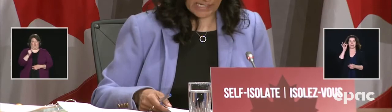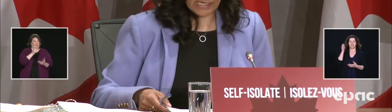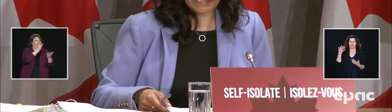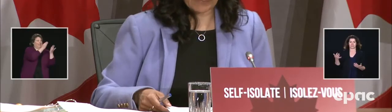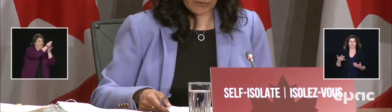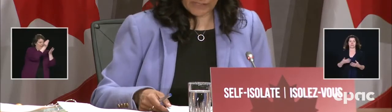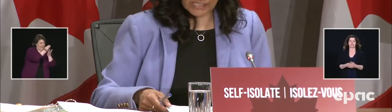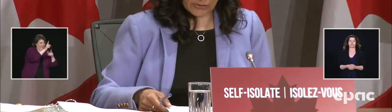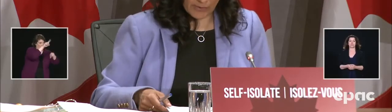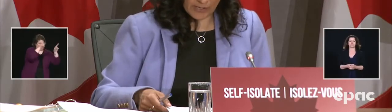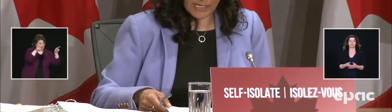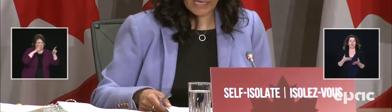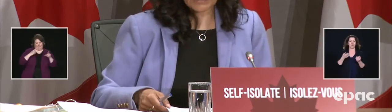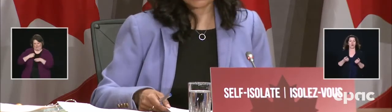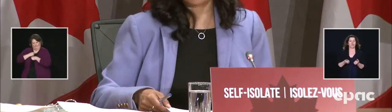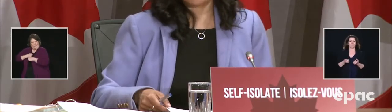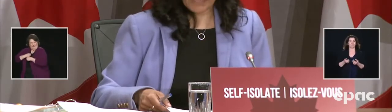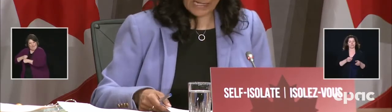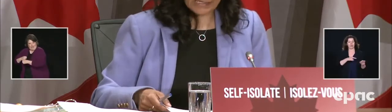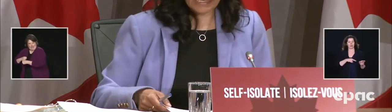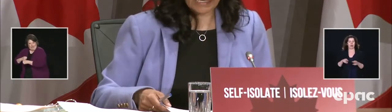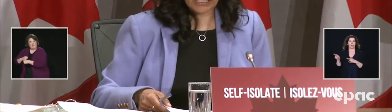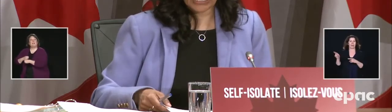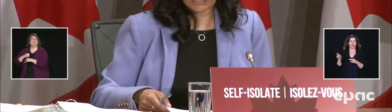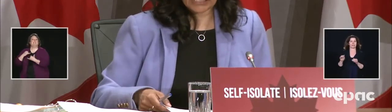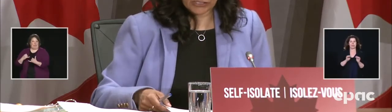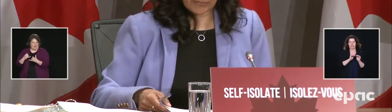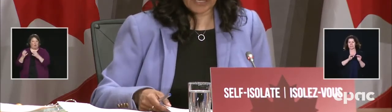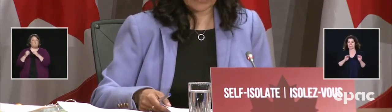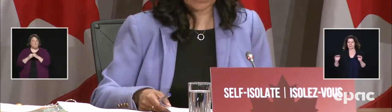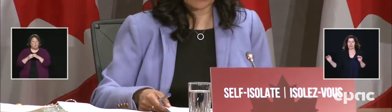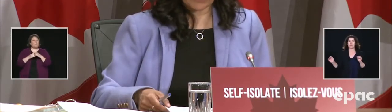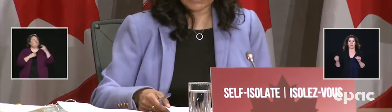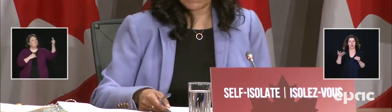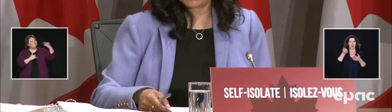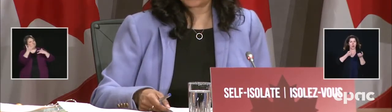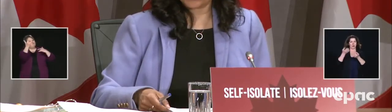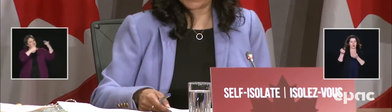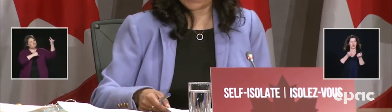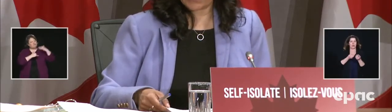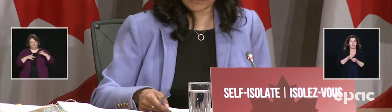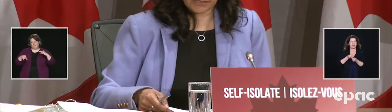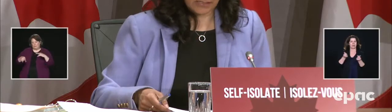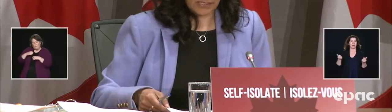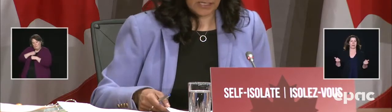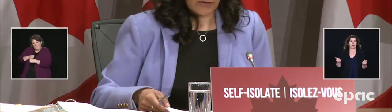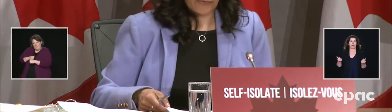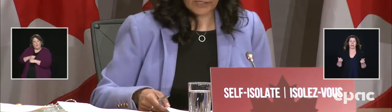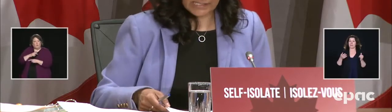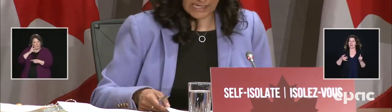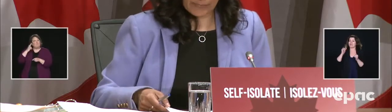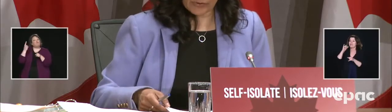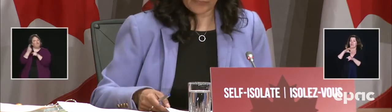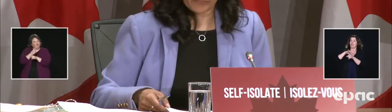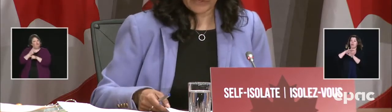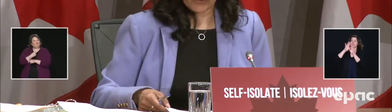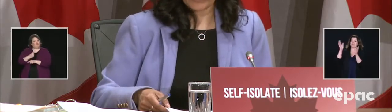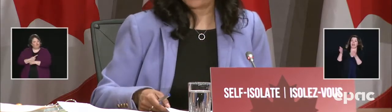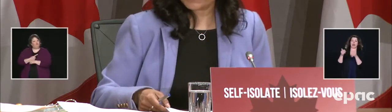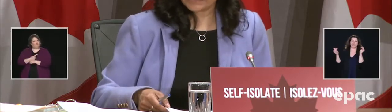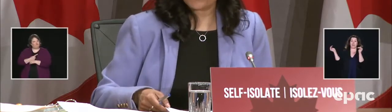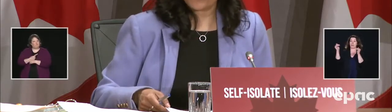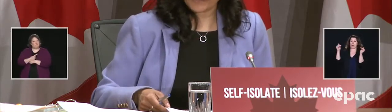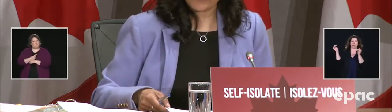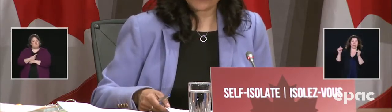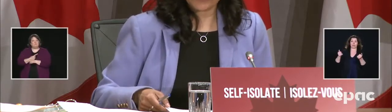nos chaînes d'approvisionnement, et ce malgré la demande mondiale croissante. For example,